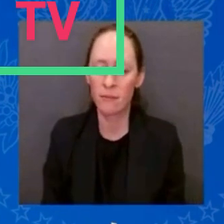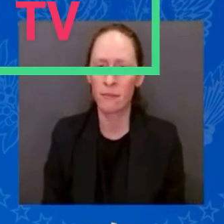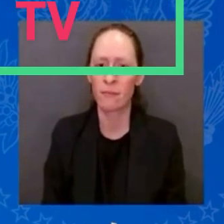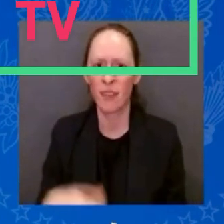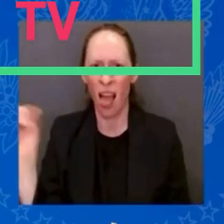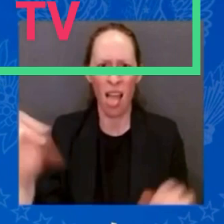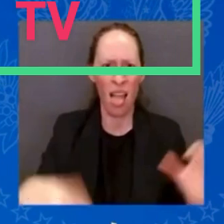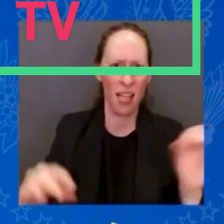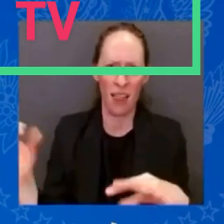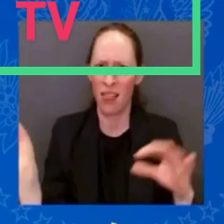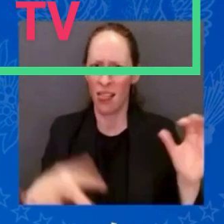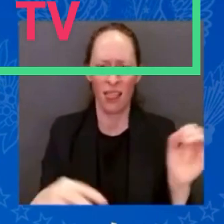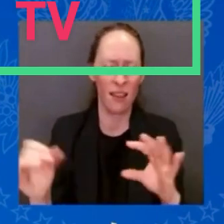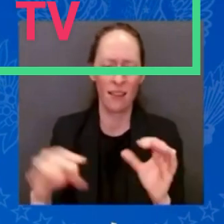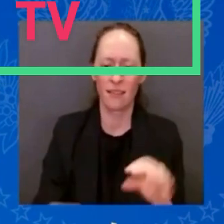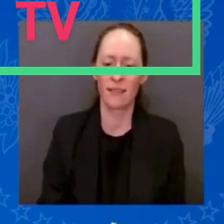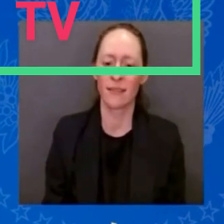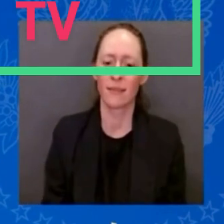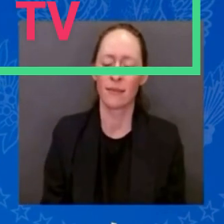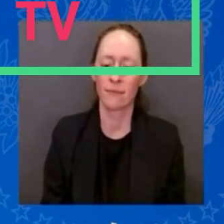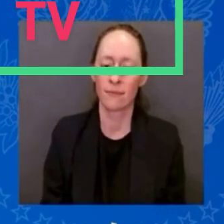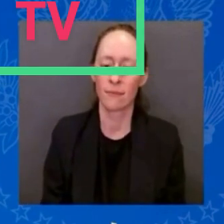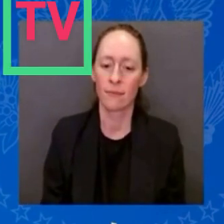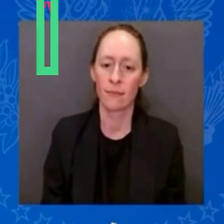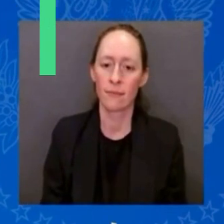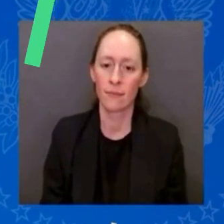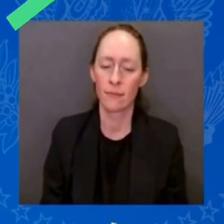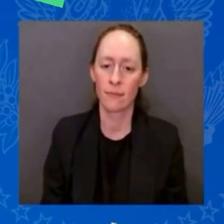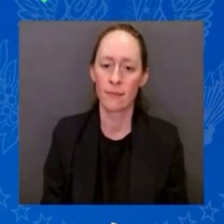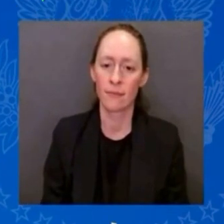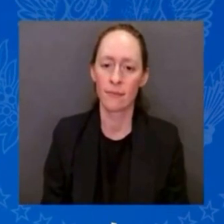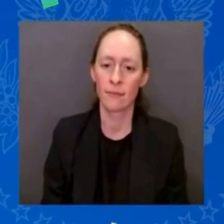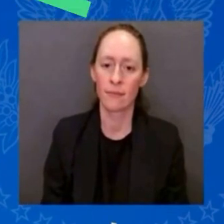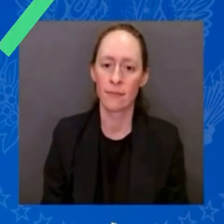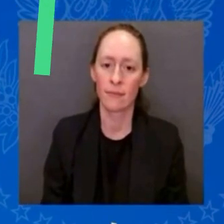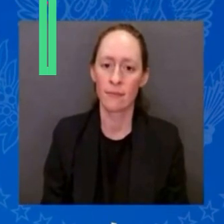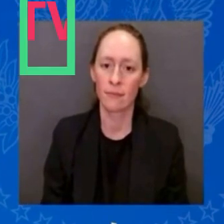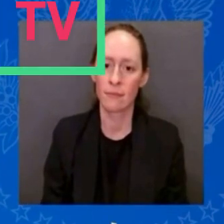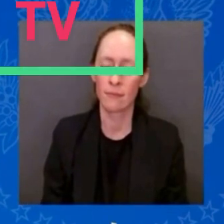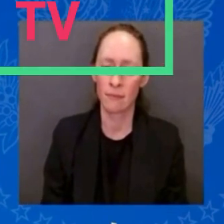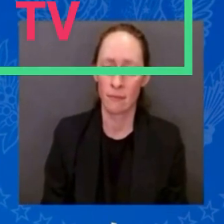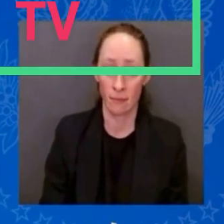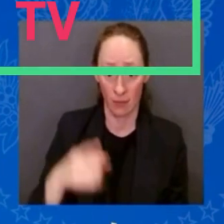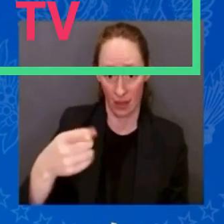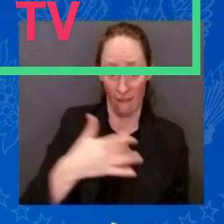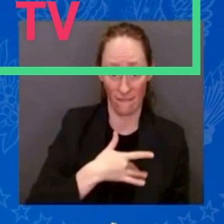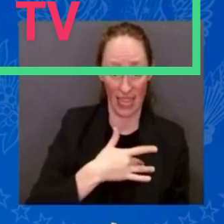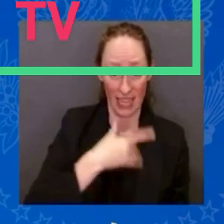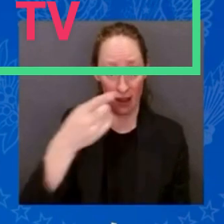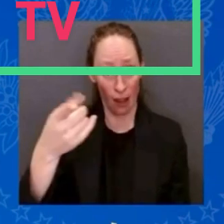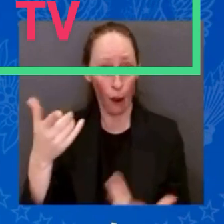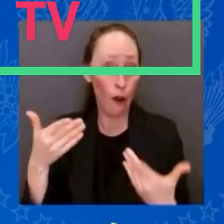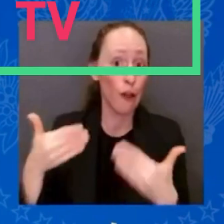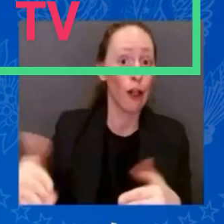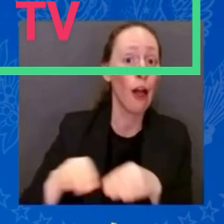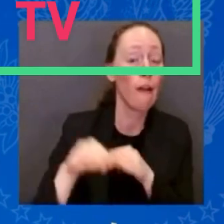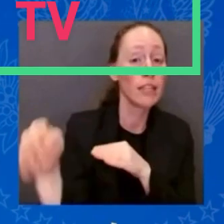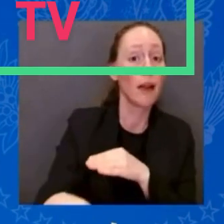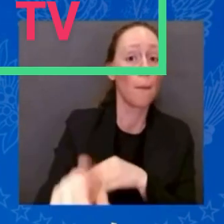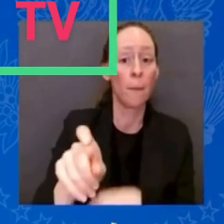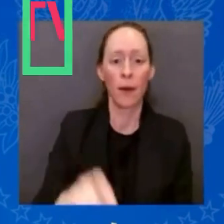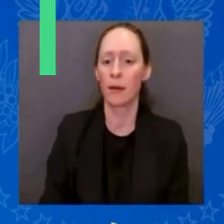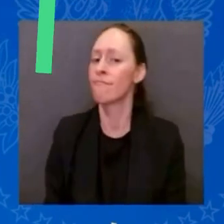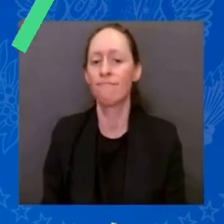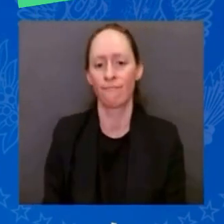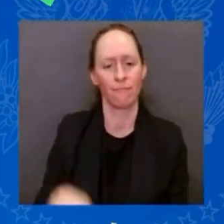you overstep your authority? I think the court misinterpreted the Constitution. Mr. President, you admitted failure